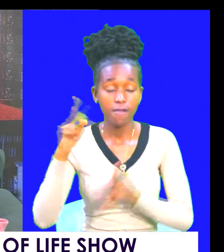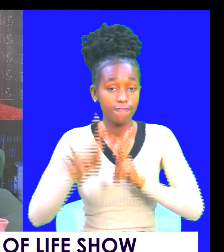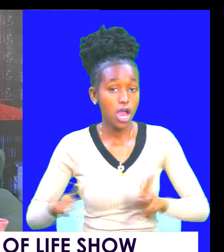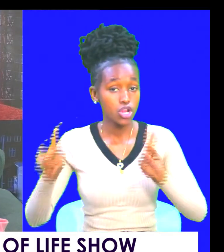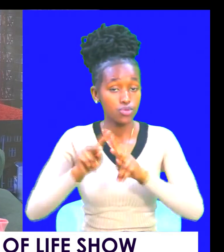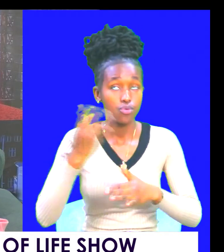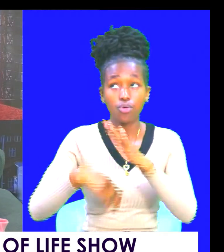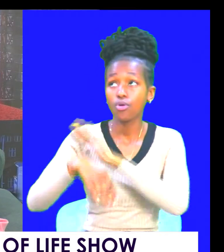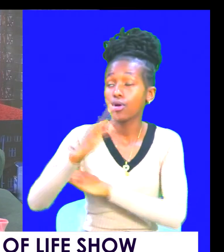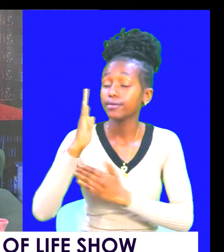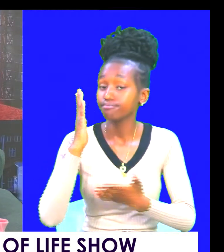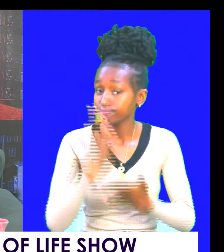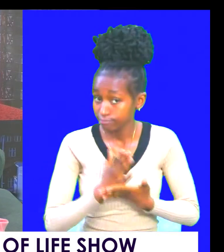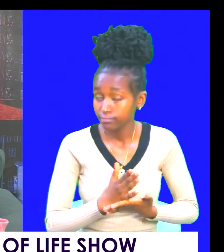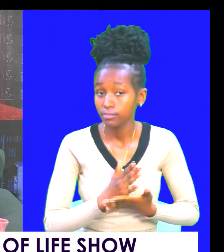God.